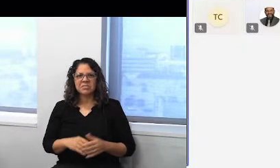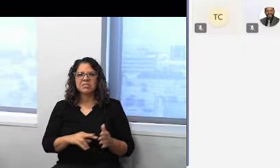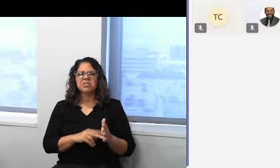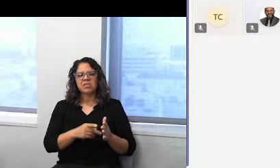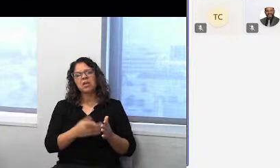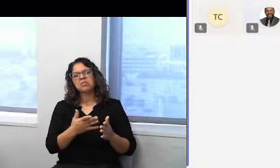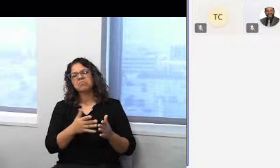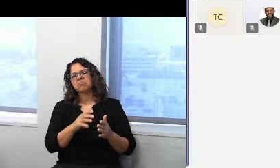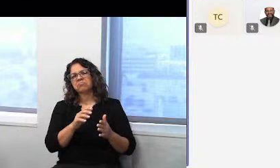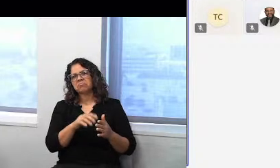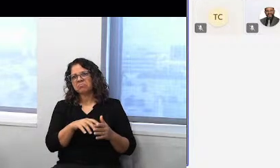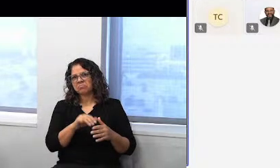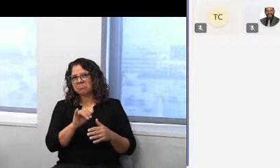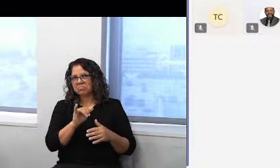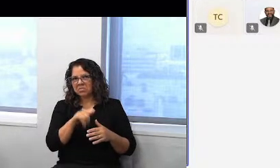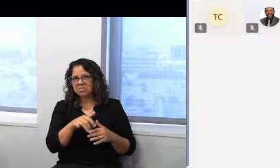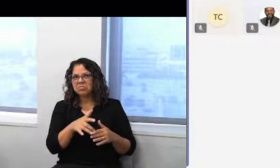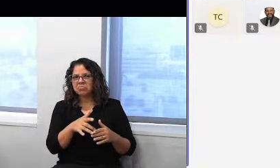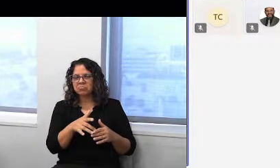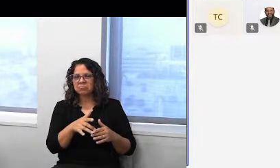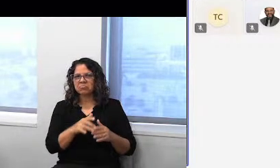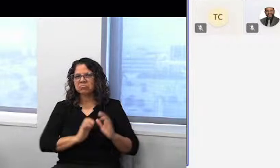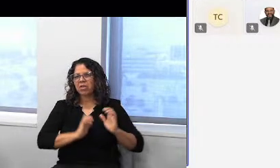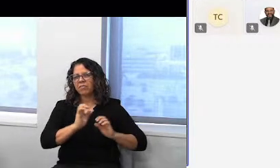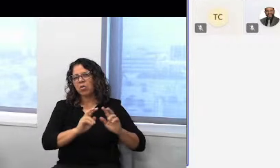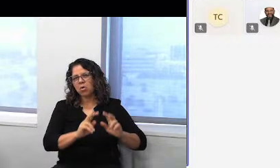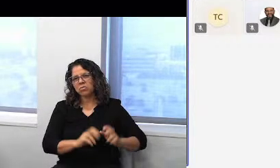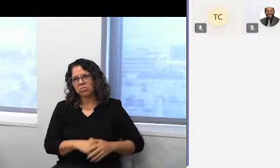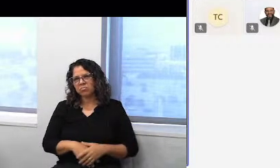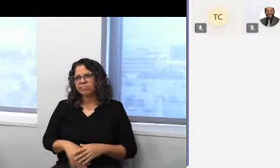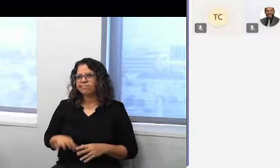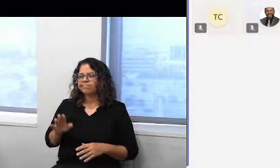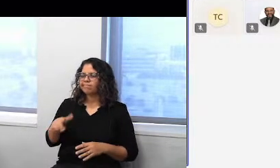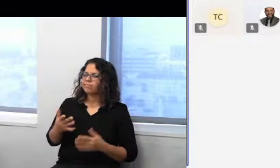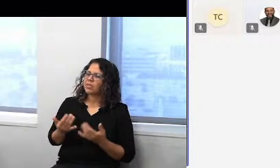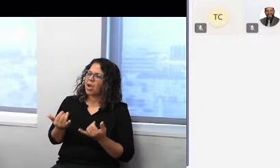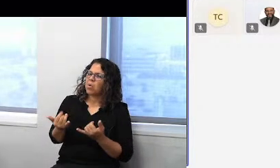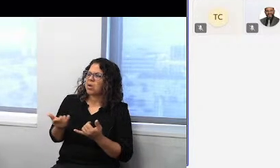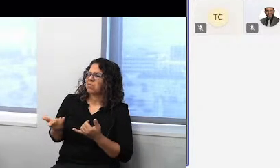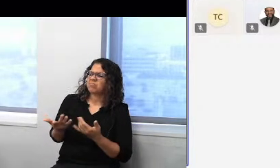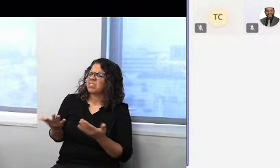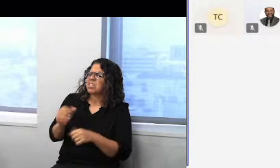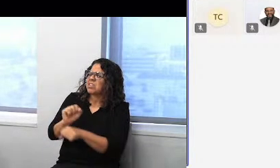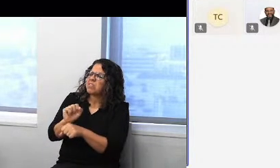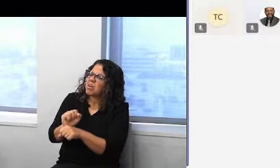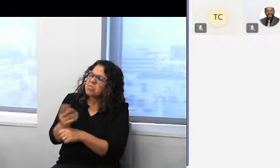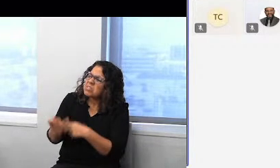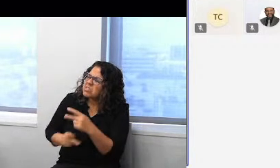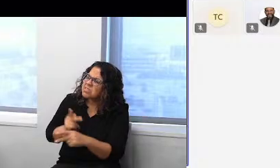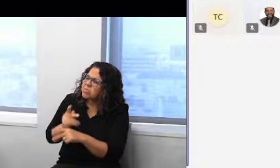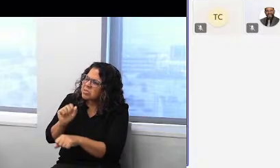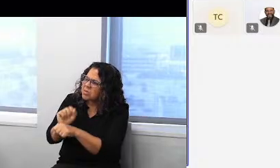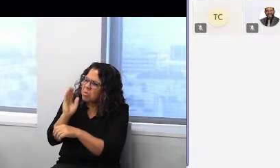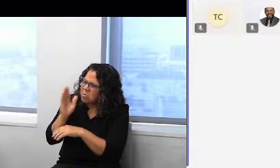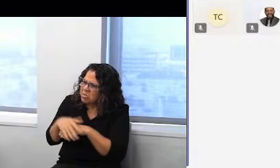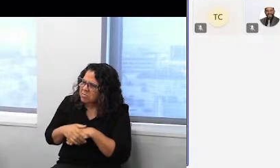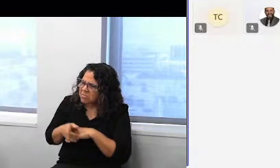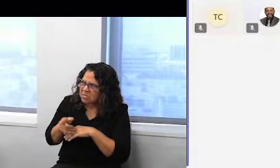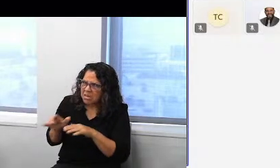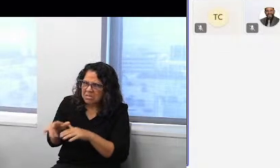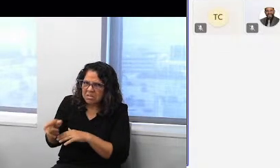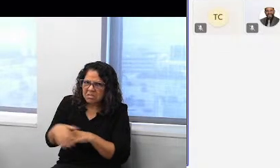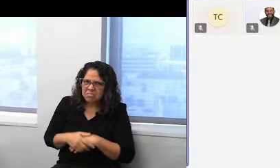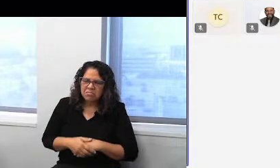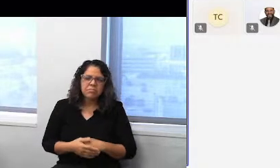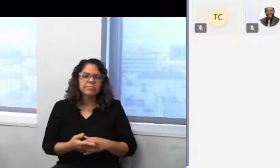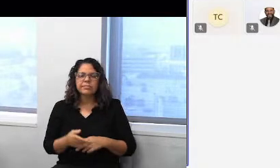in the scope, the answer is yes. What is the nature of the work that you would be doing on it? Do you know? Wow. Short, briefly. It's hard to